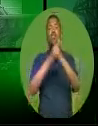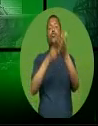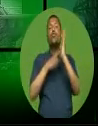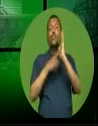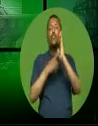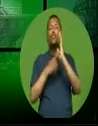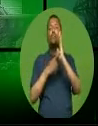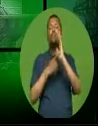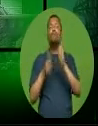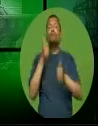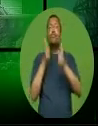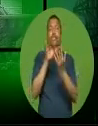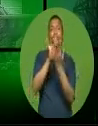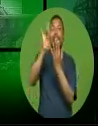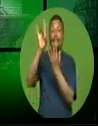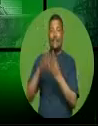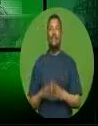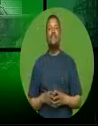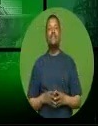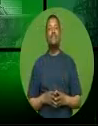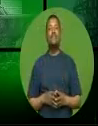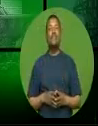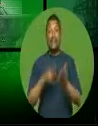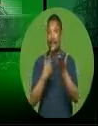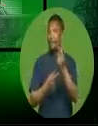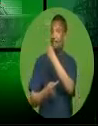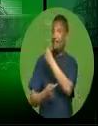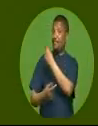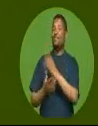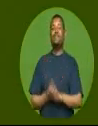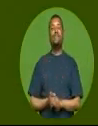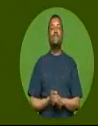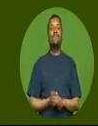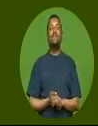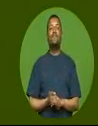question, which is a multiple choice question. Here it is.